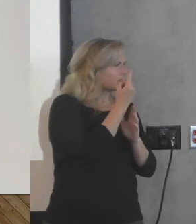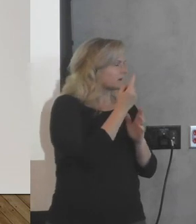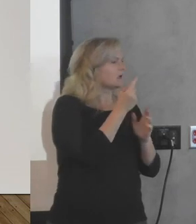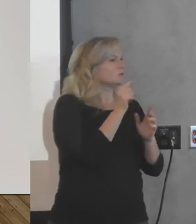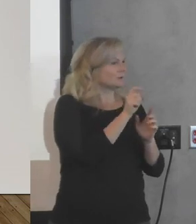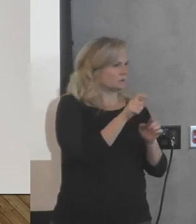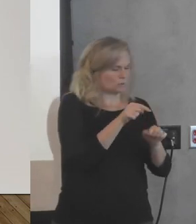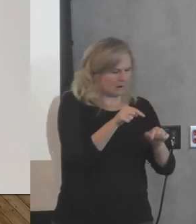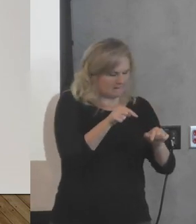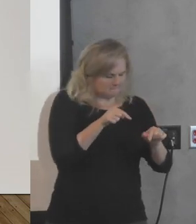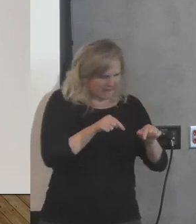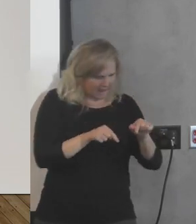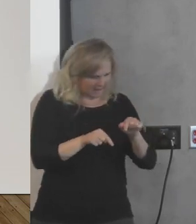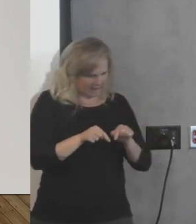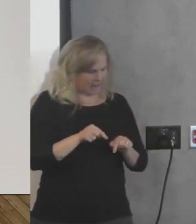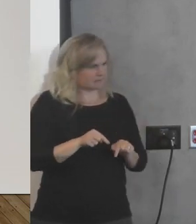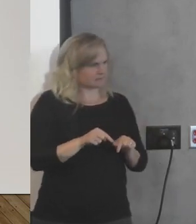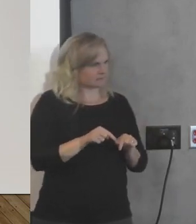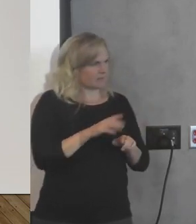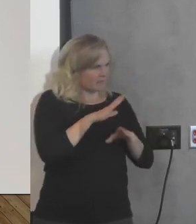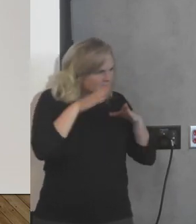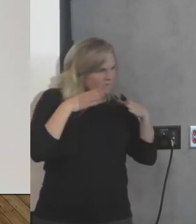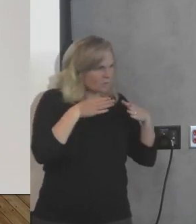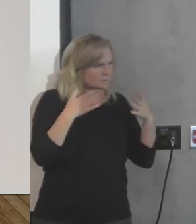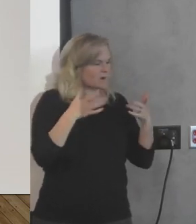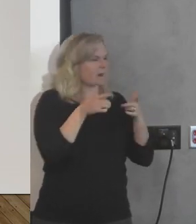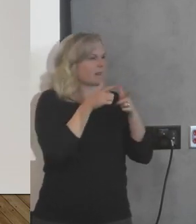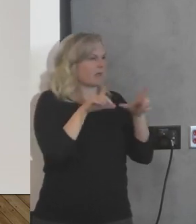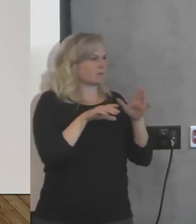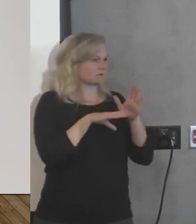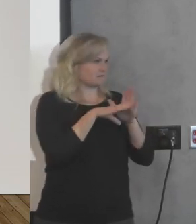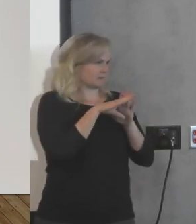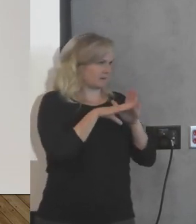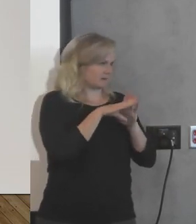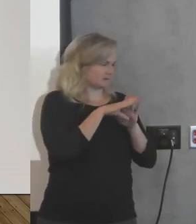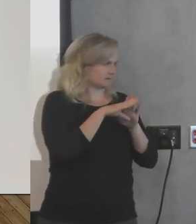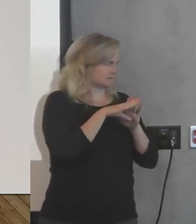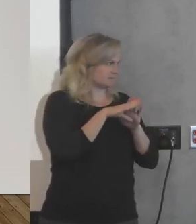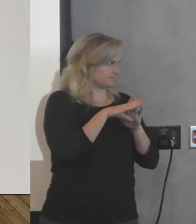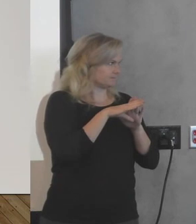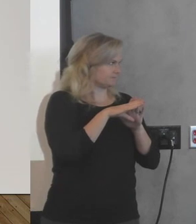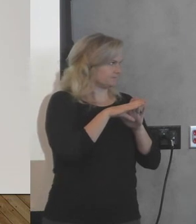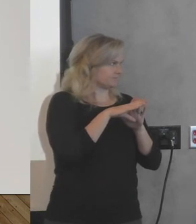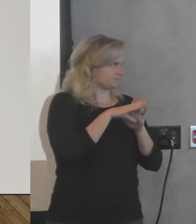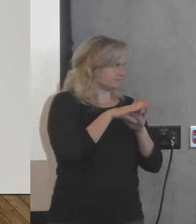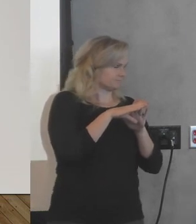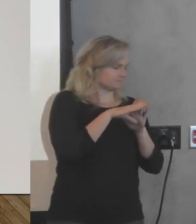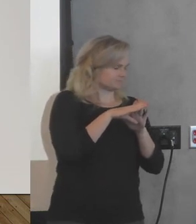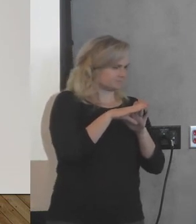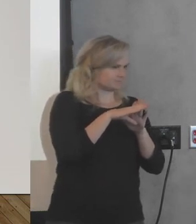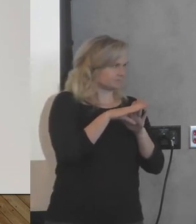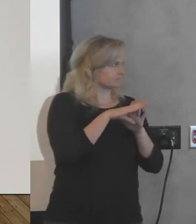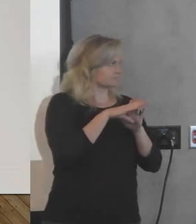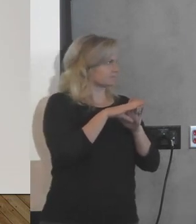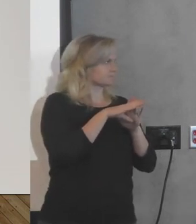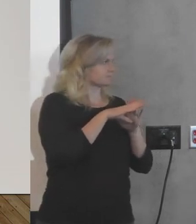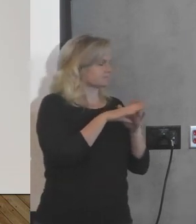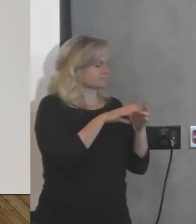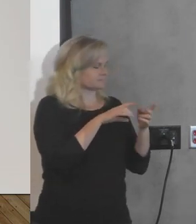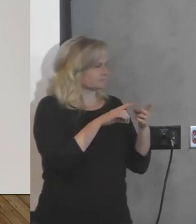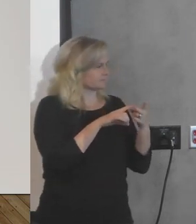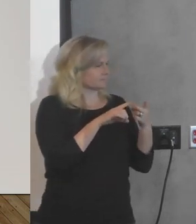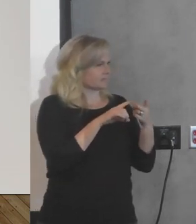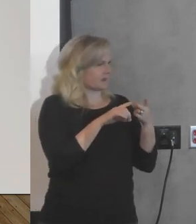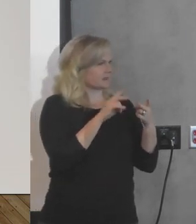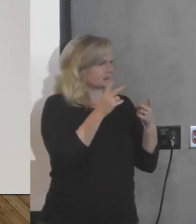up and work on language development. All the rings of the donut. And our second big